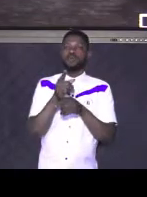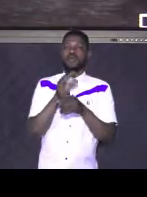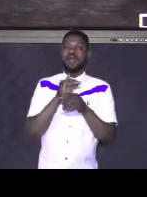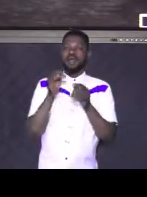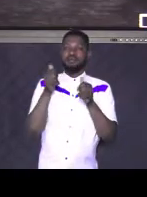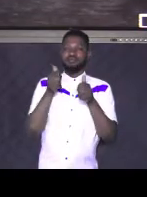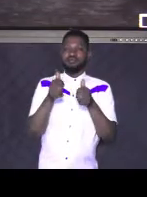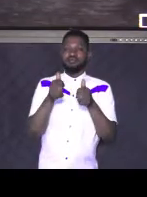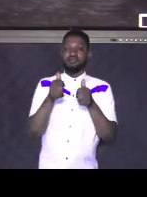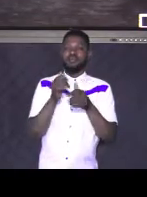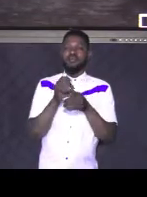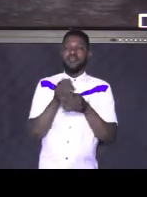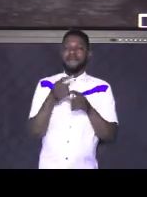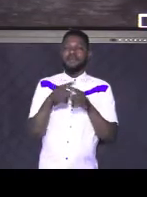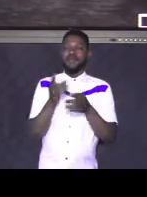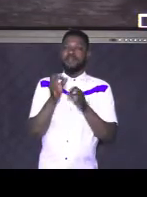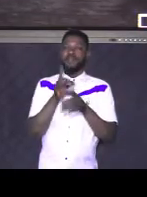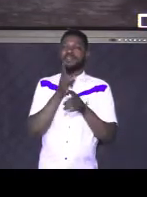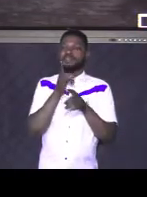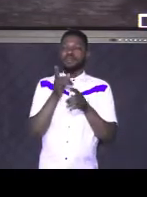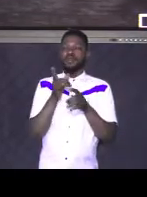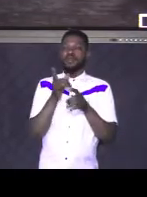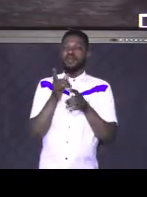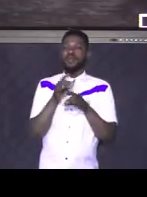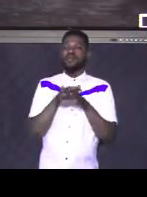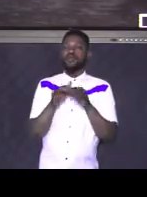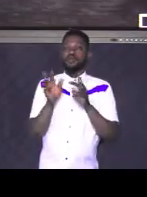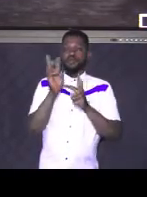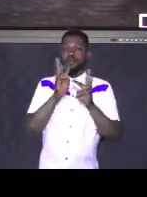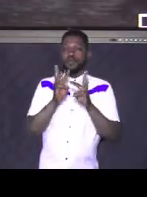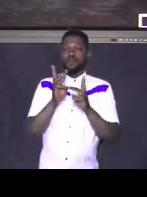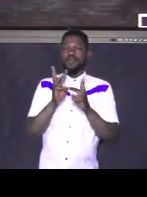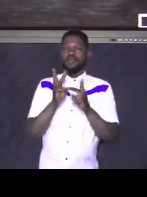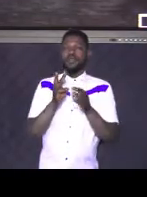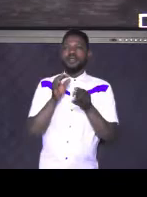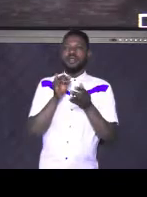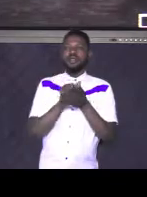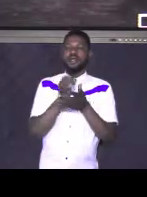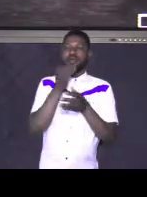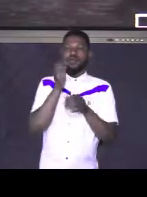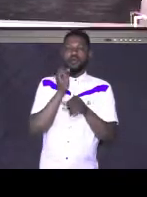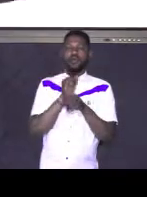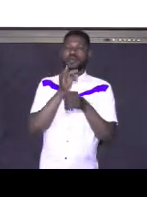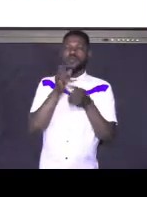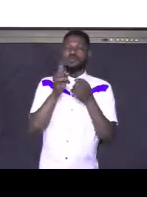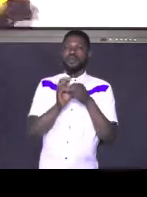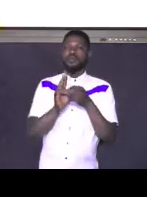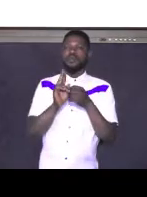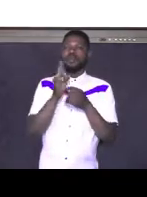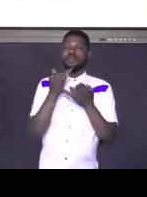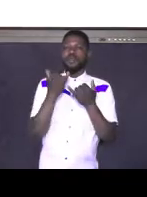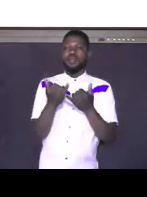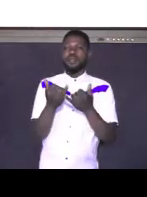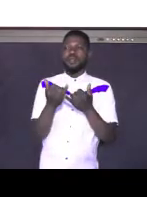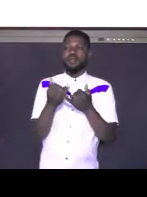job, you, my friend. I thumb praise you. But if you did not, do not worry. That homework is coming